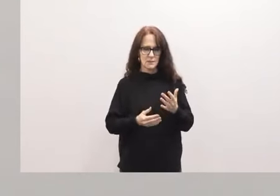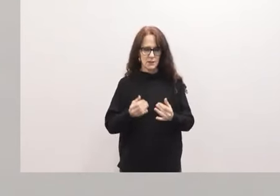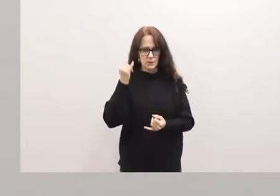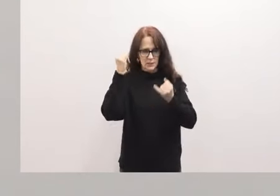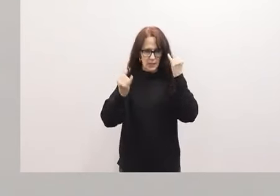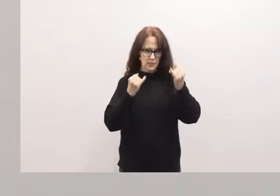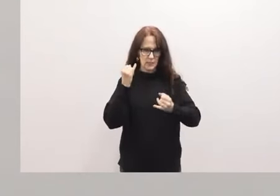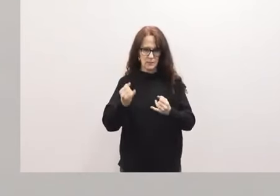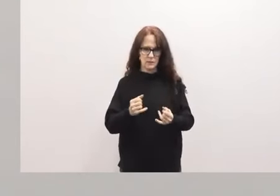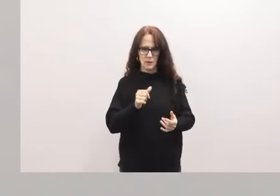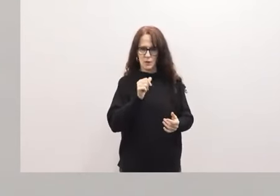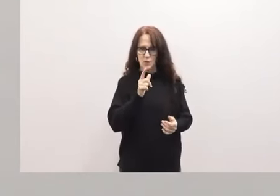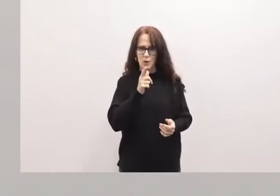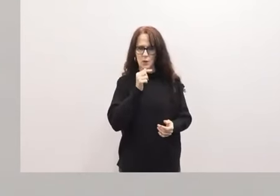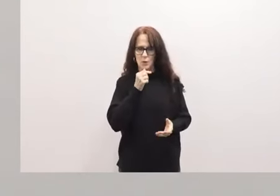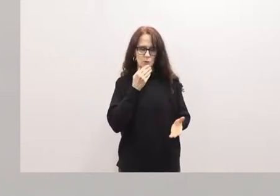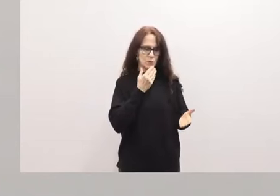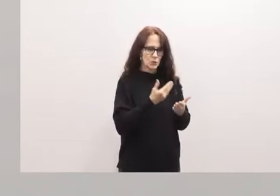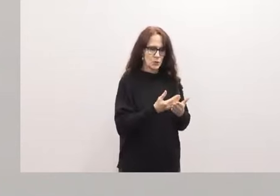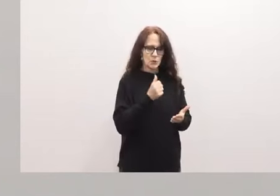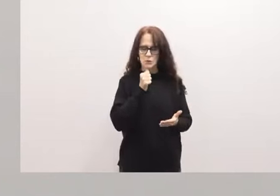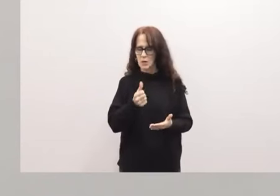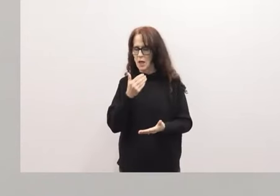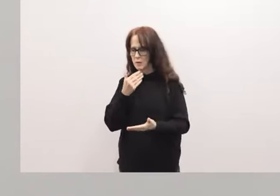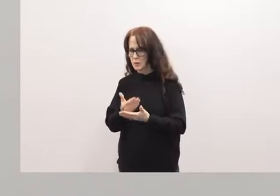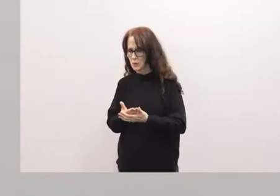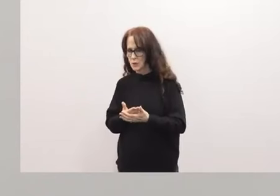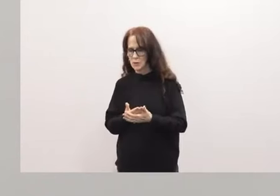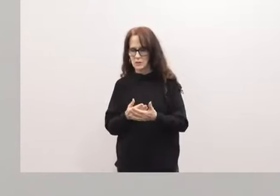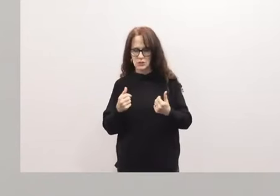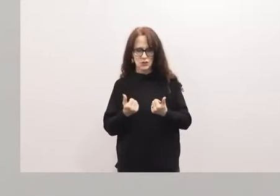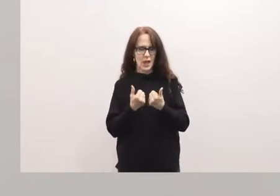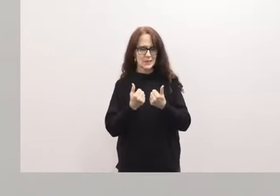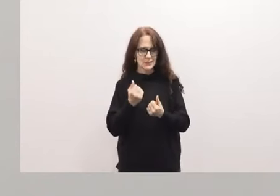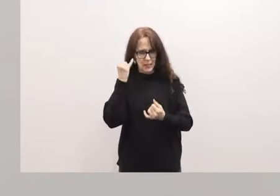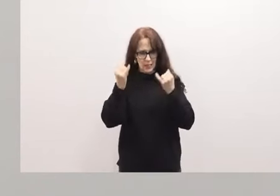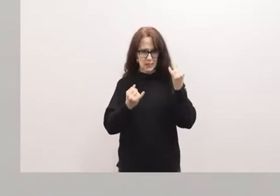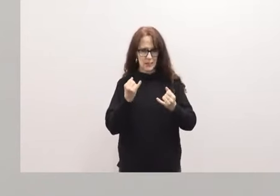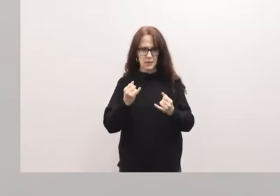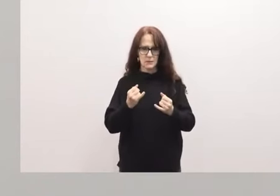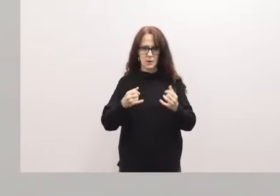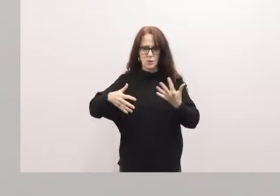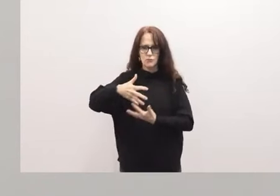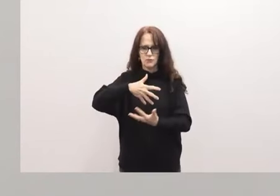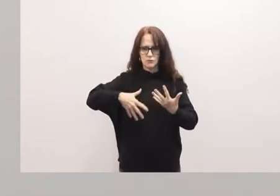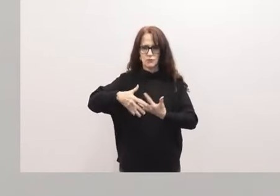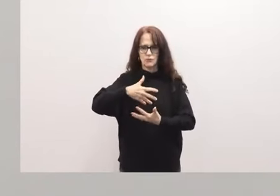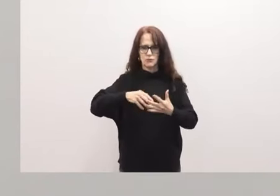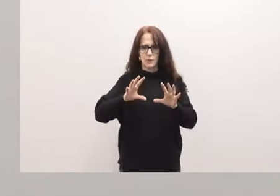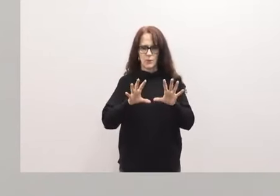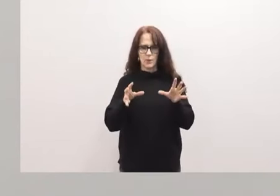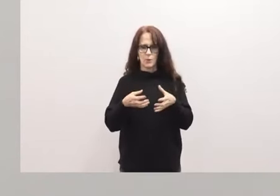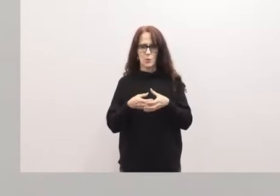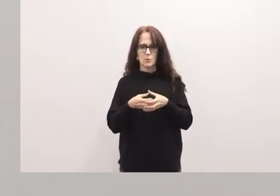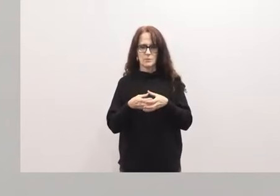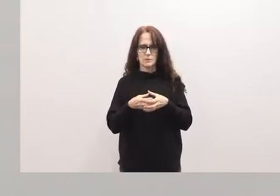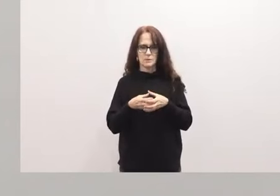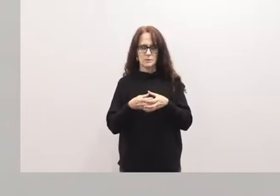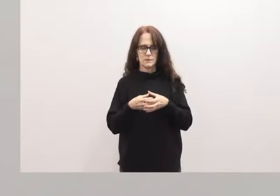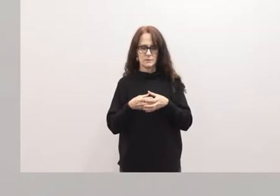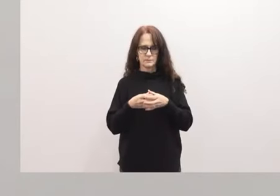preconceptions on who's good at math and who's not good at math. So that randomization of groups, and then really